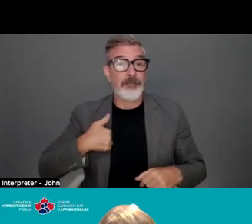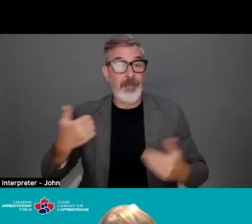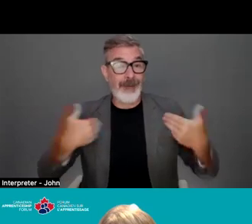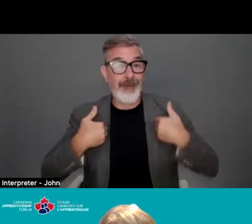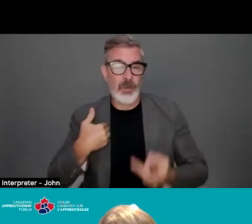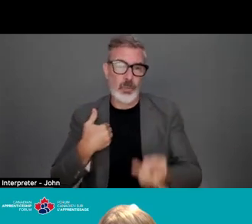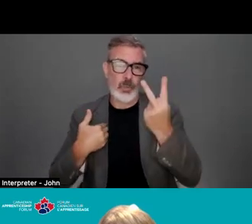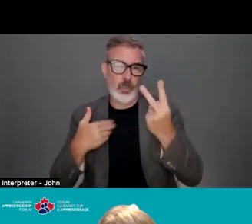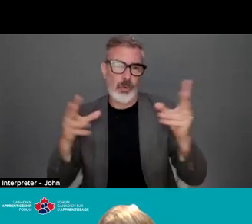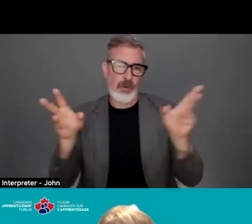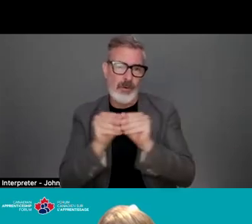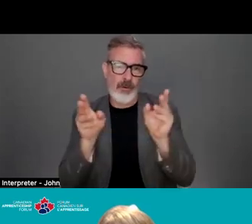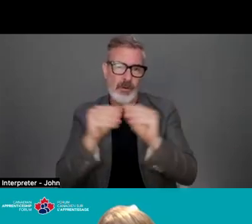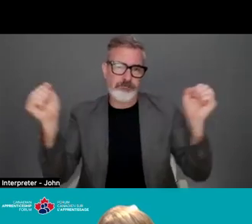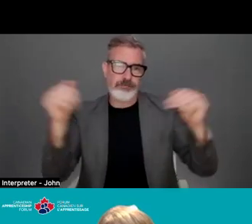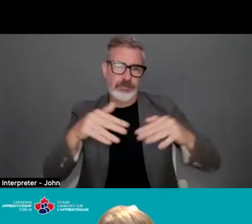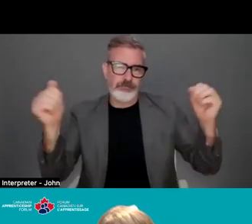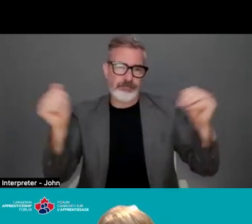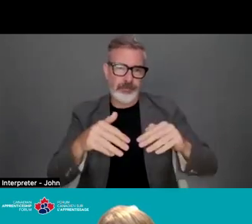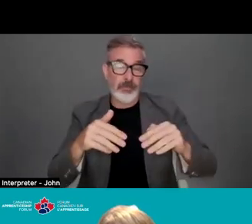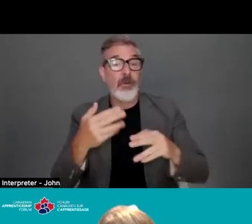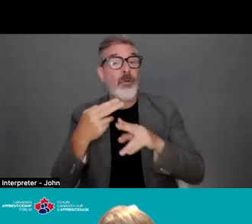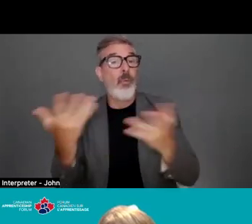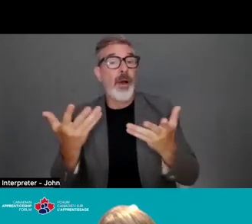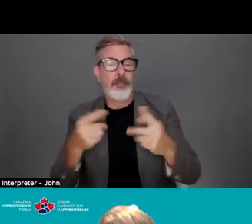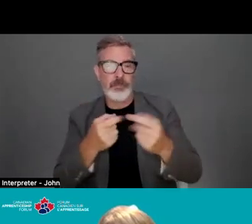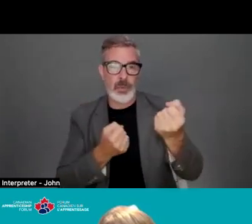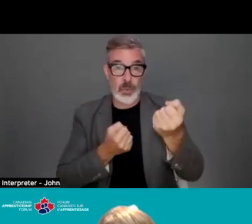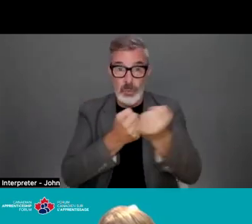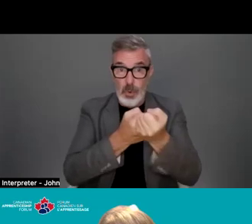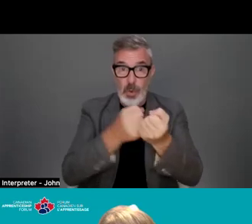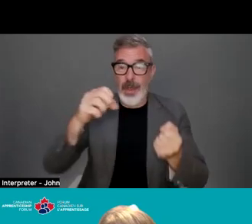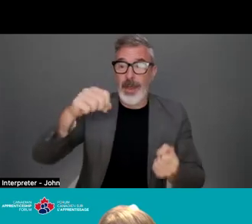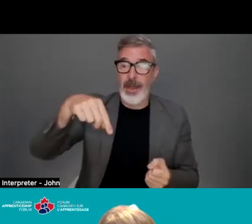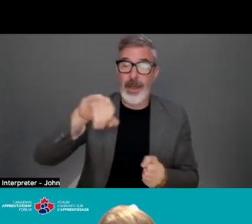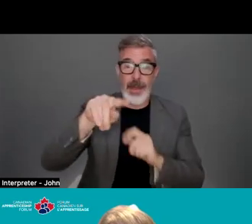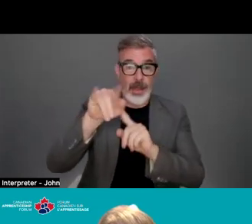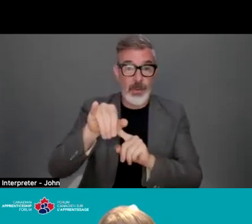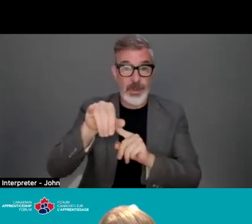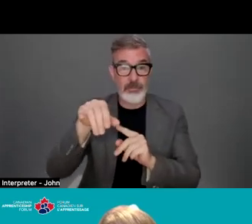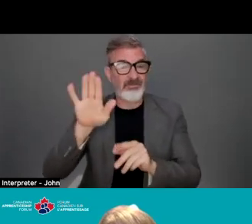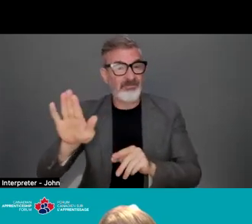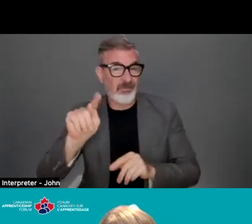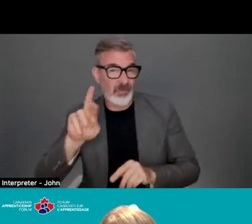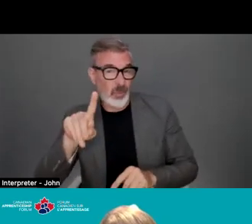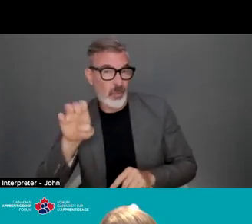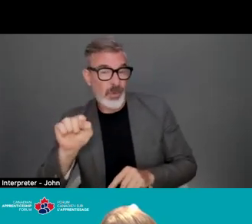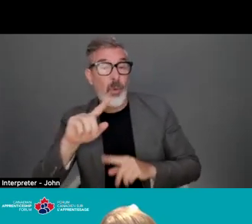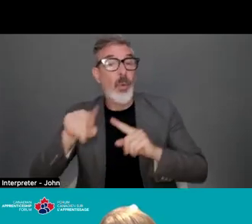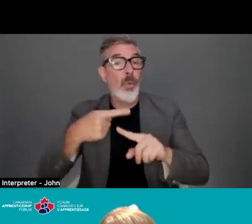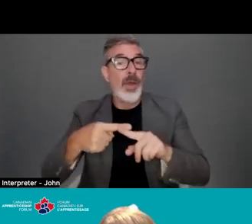The Supporting Equity in Trades Conference, the next one's going to be in Toronto in May 2025.